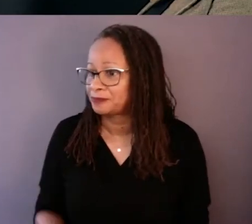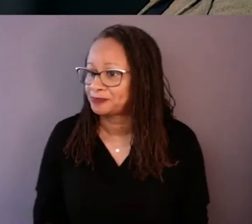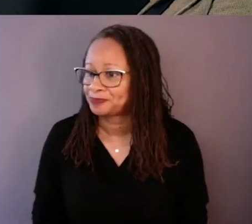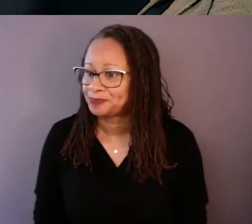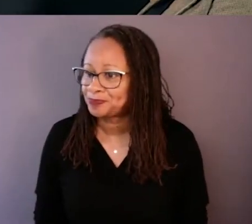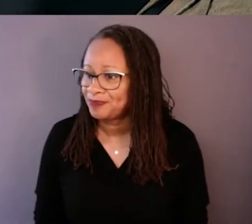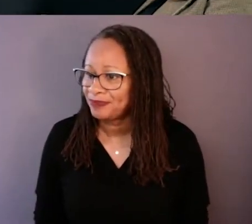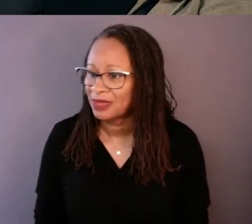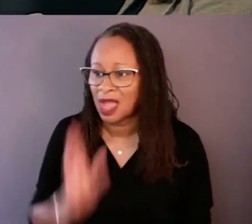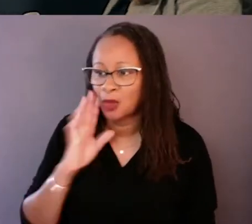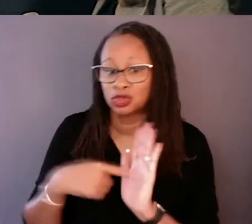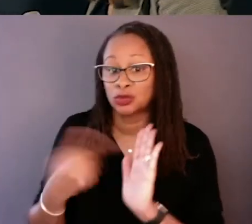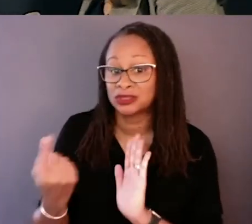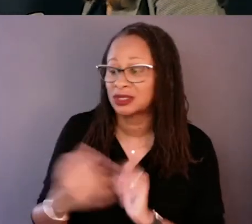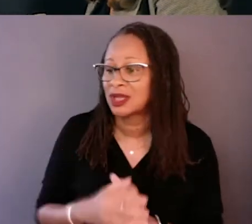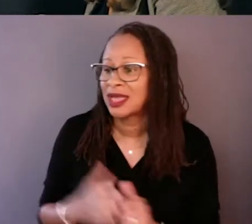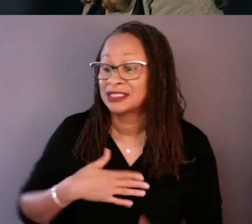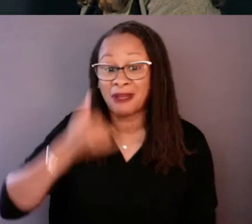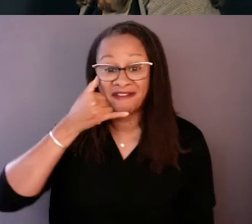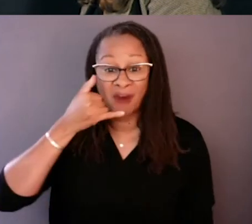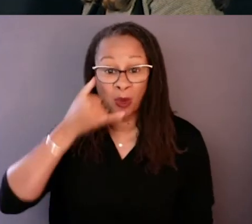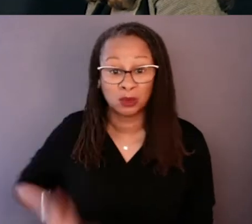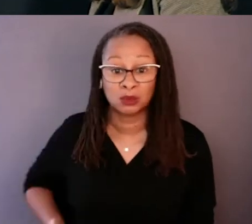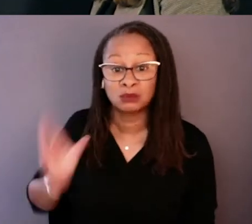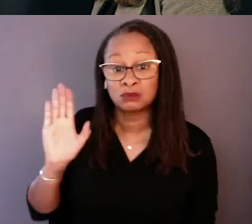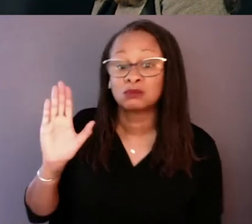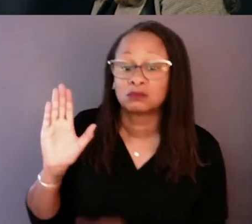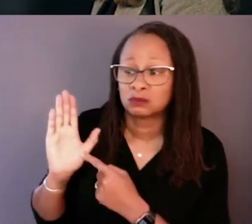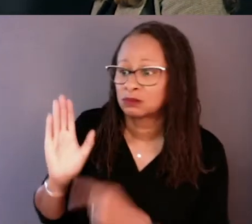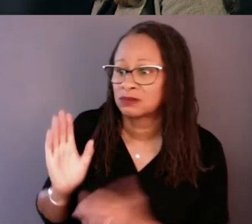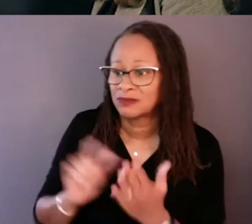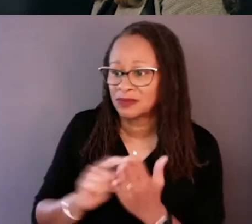you something. This is my cell phone. I have here